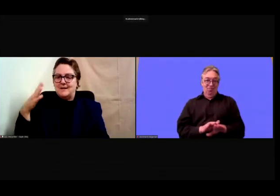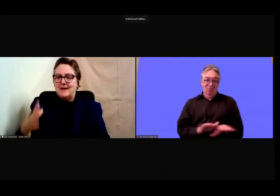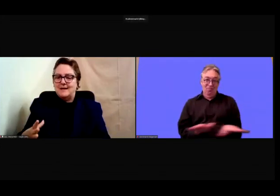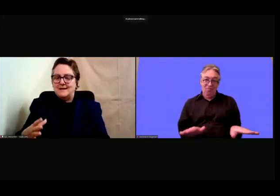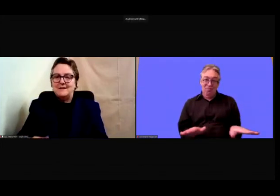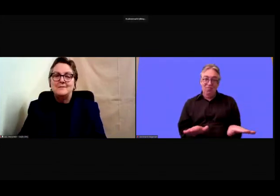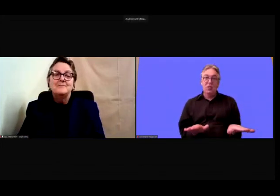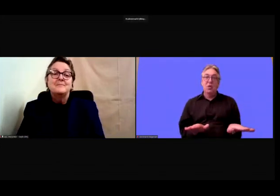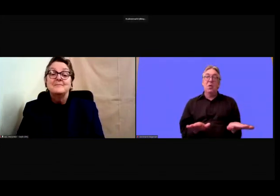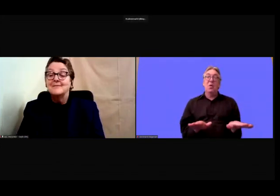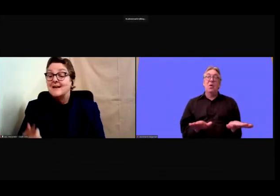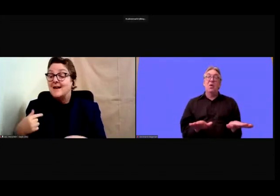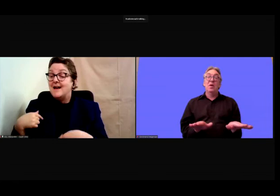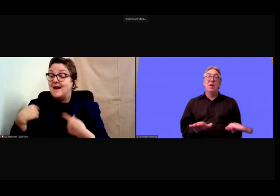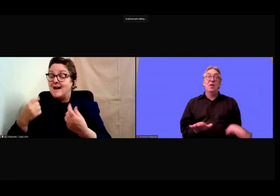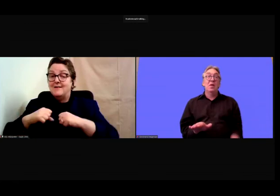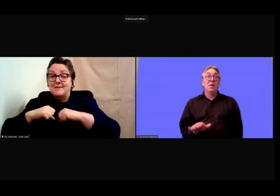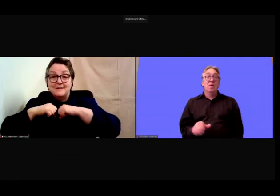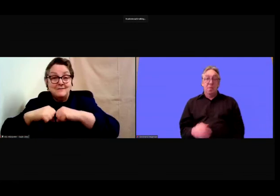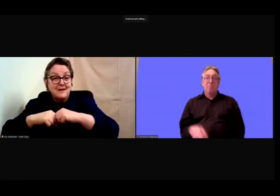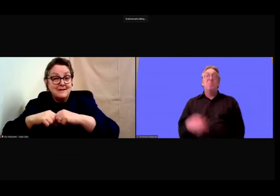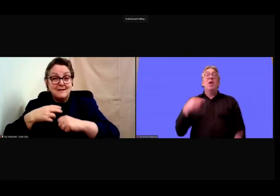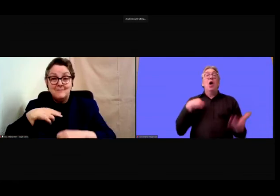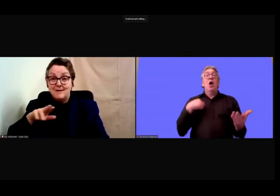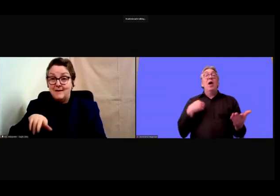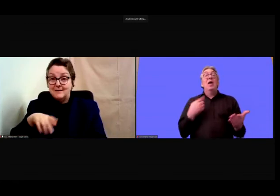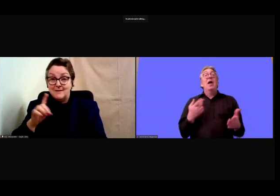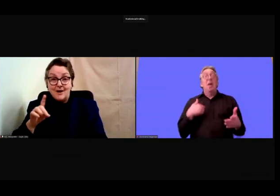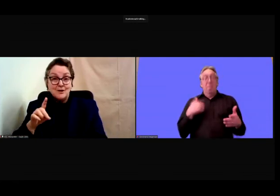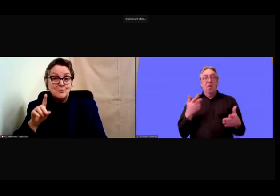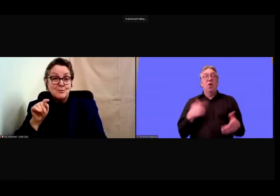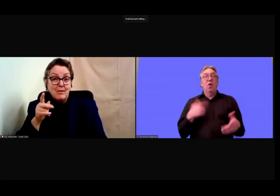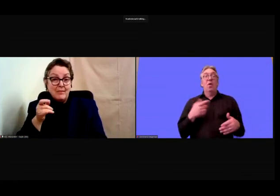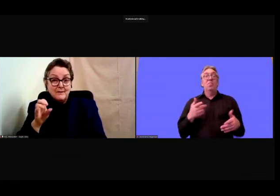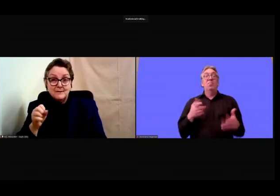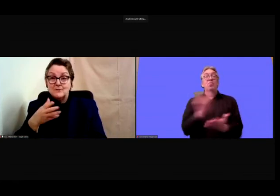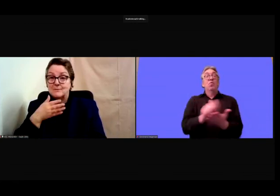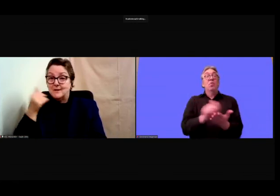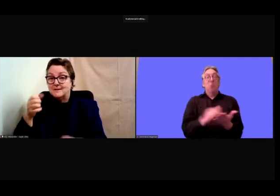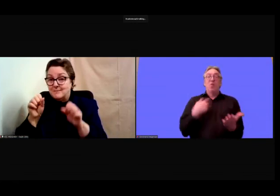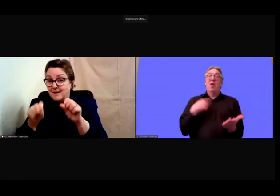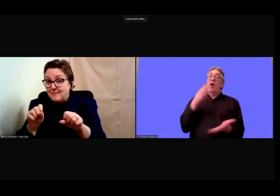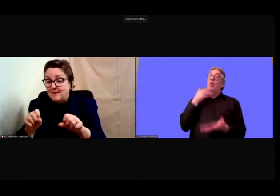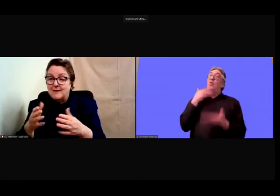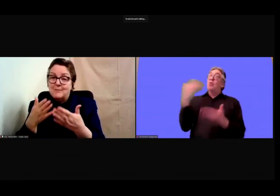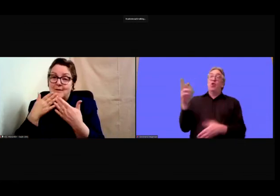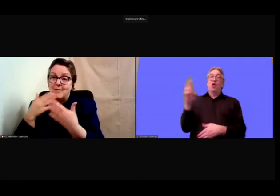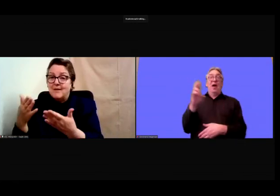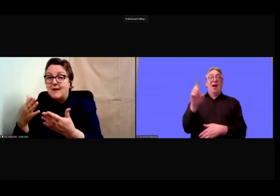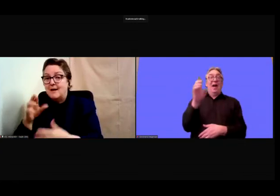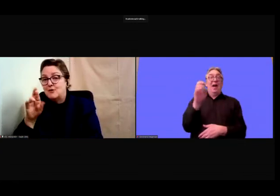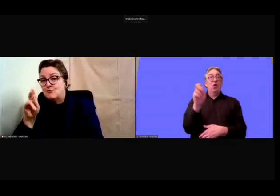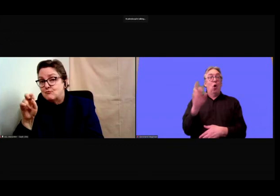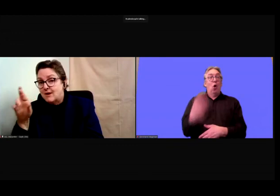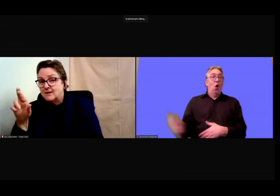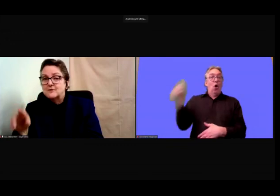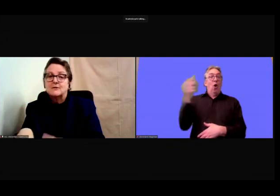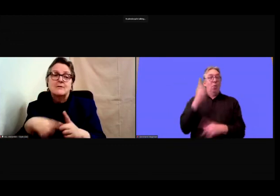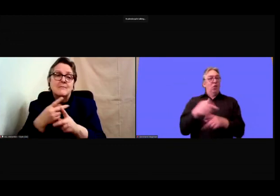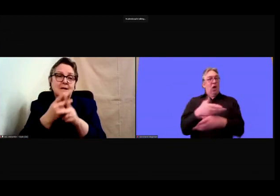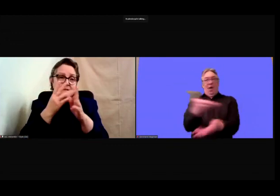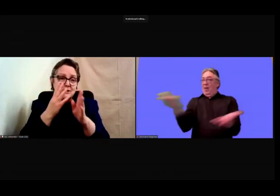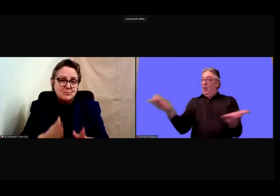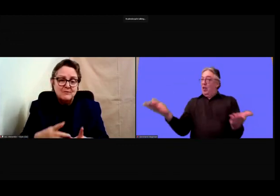Having defended my doctoral thesis to the best of my ability, I would like to thank the rector and my supervisor, as well as all those who have honored